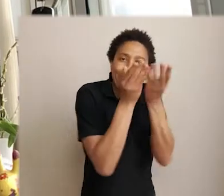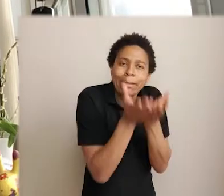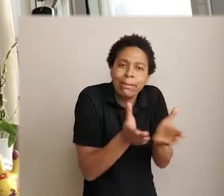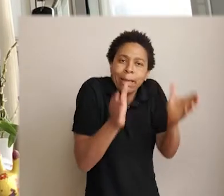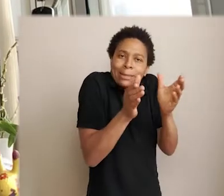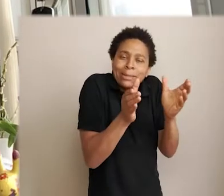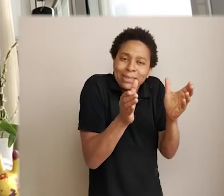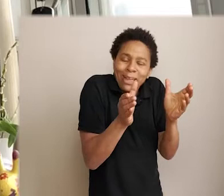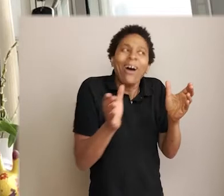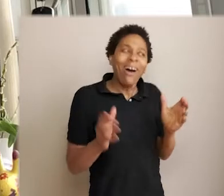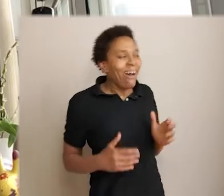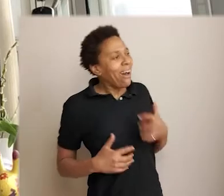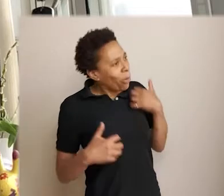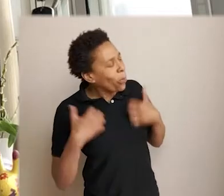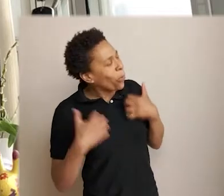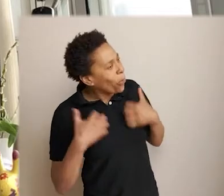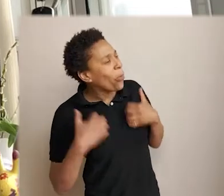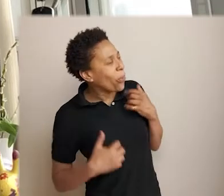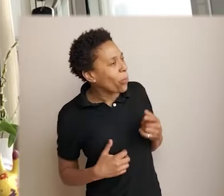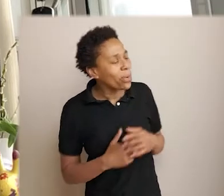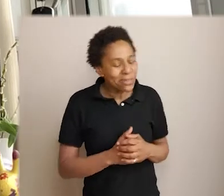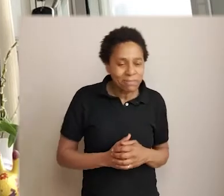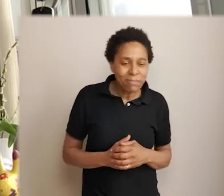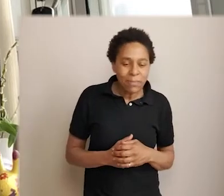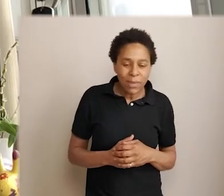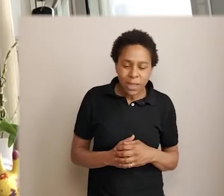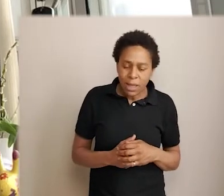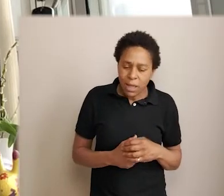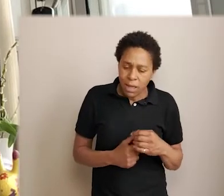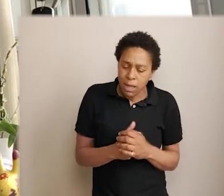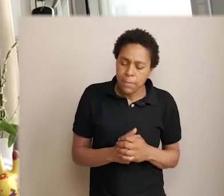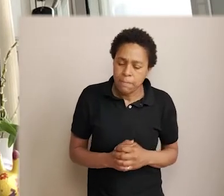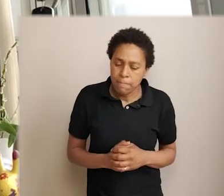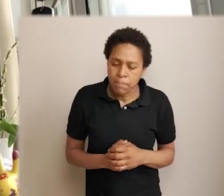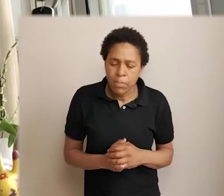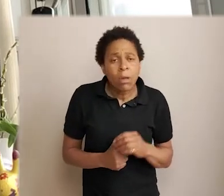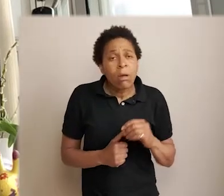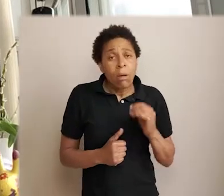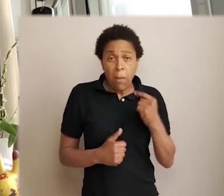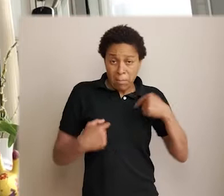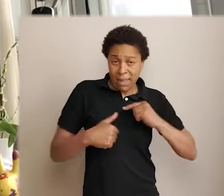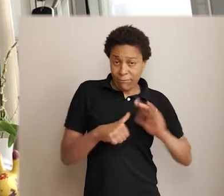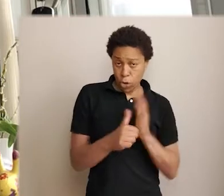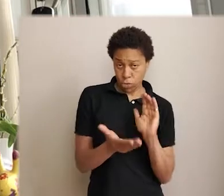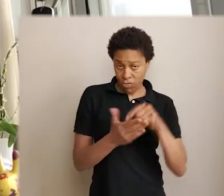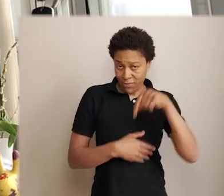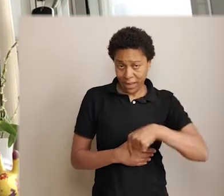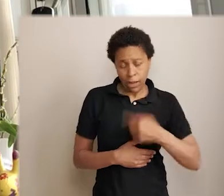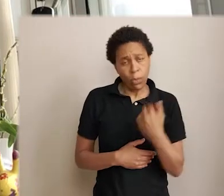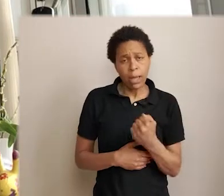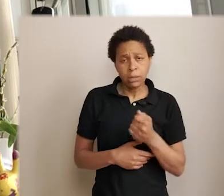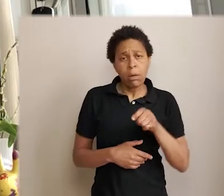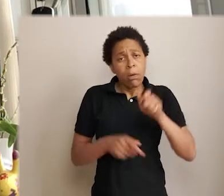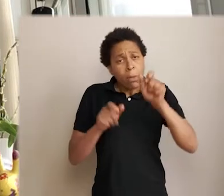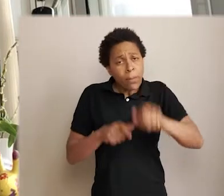Because when I did originally move in, there was a scheme manager, and she was really lovely, and it kind of helped settle down into